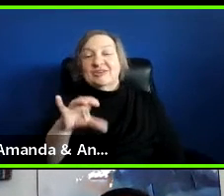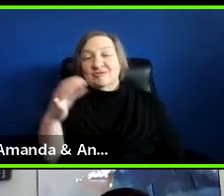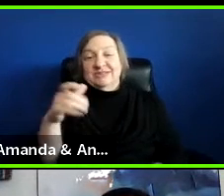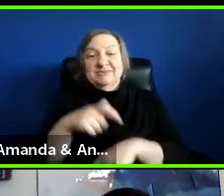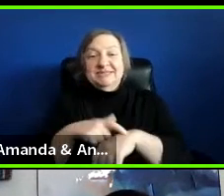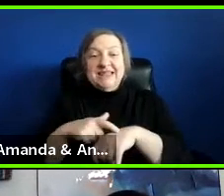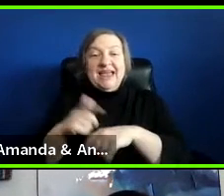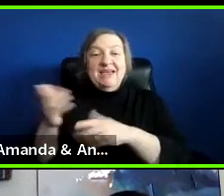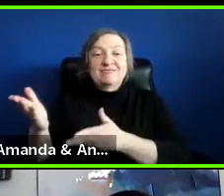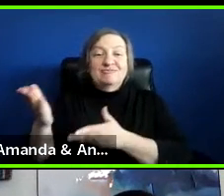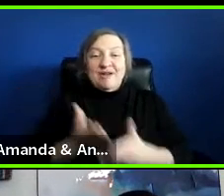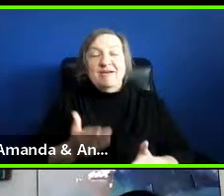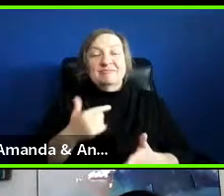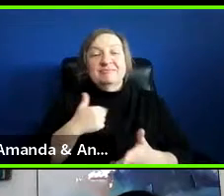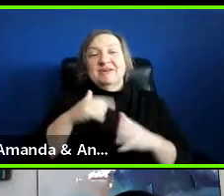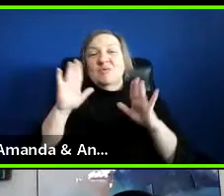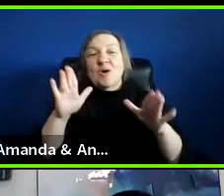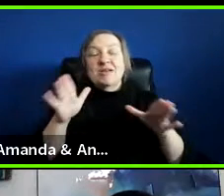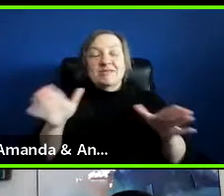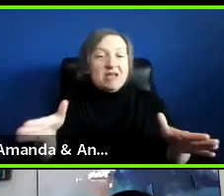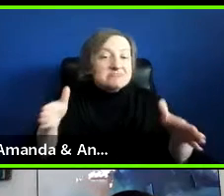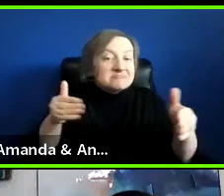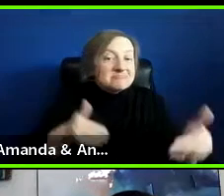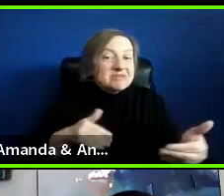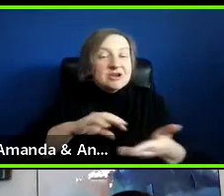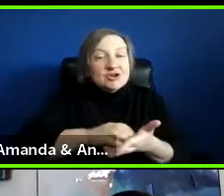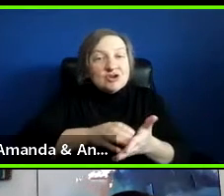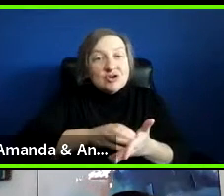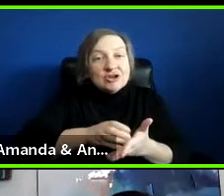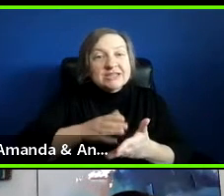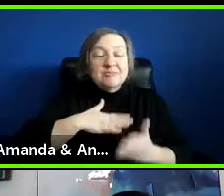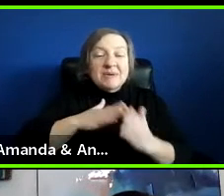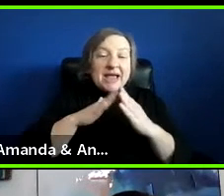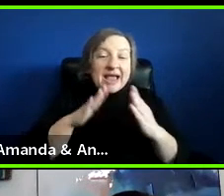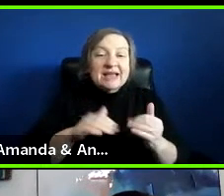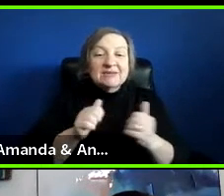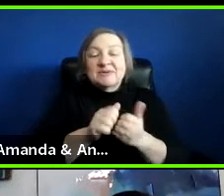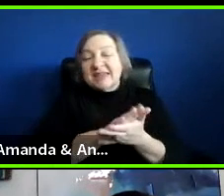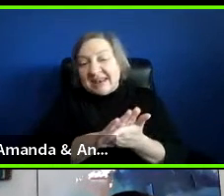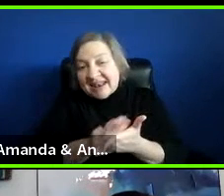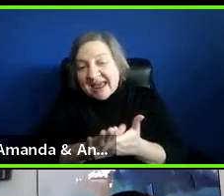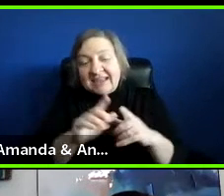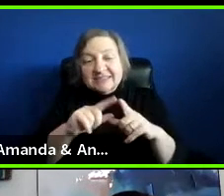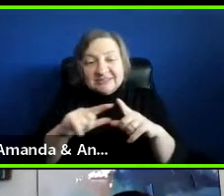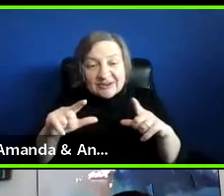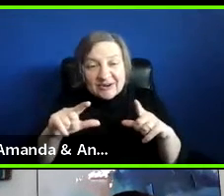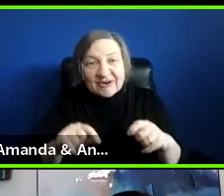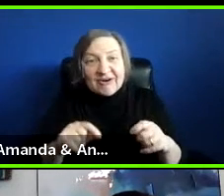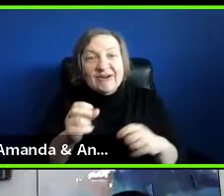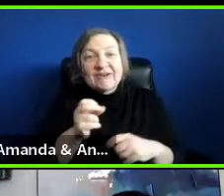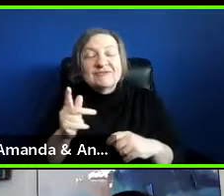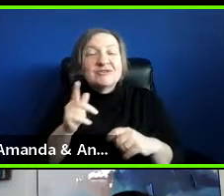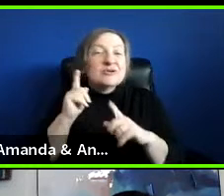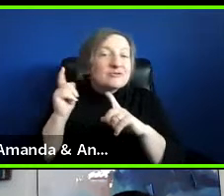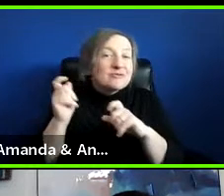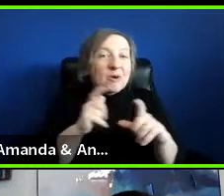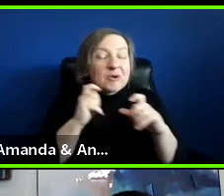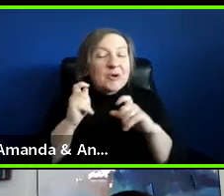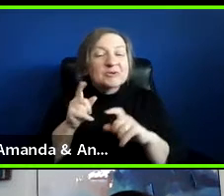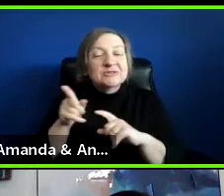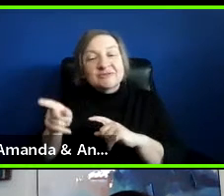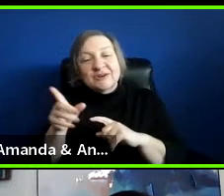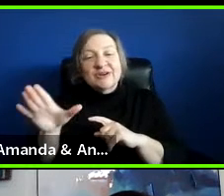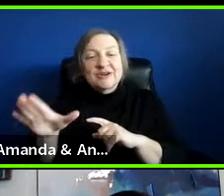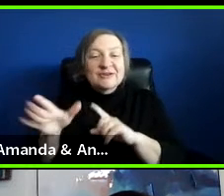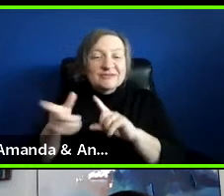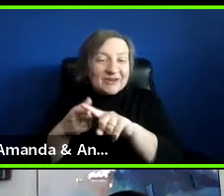a wonderful package of cookies by the house with a nice card and a couple of photos of her and some of